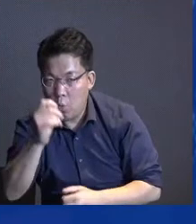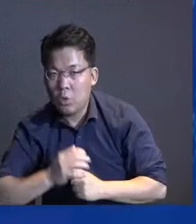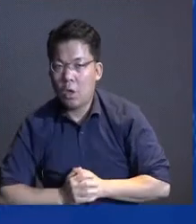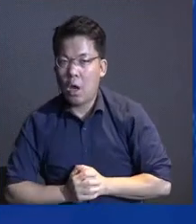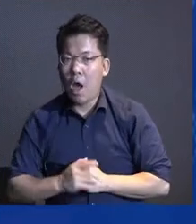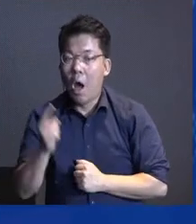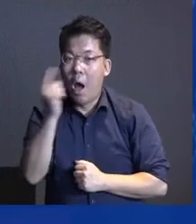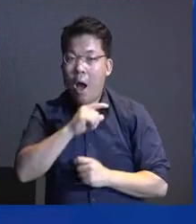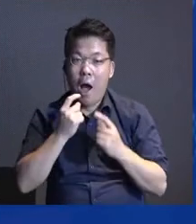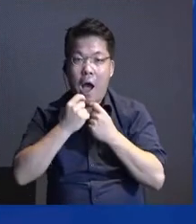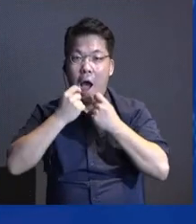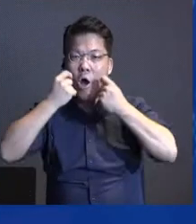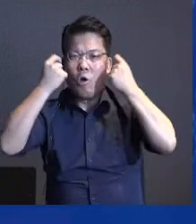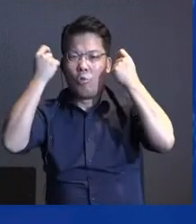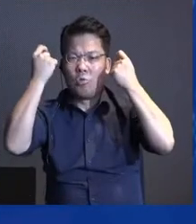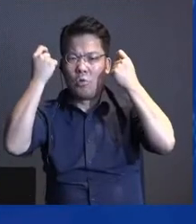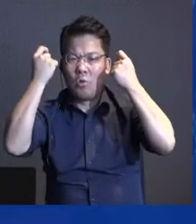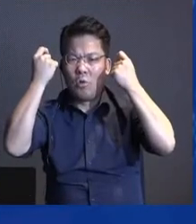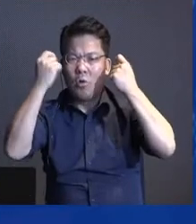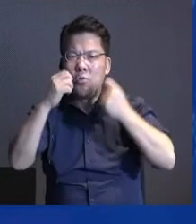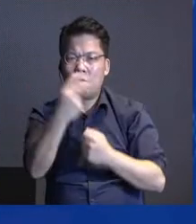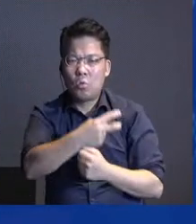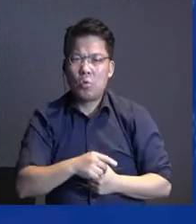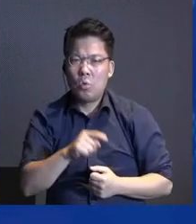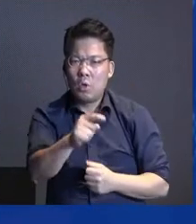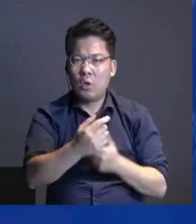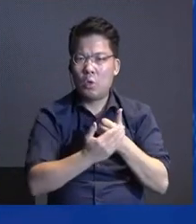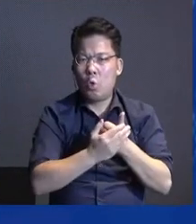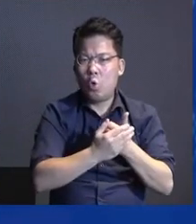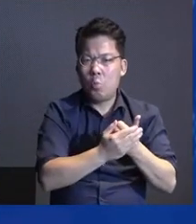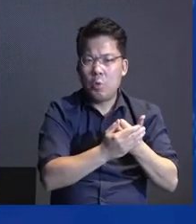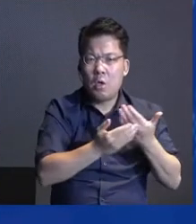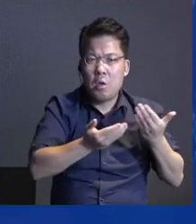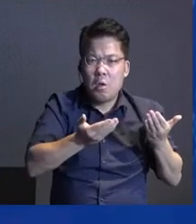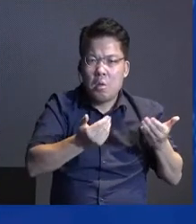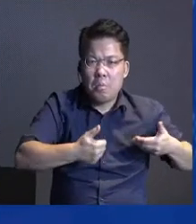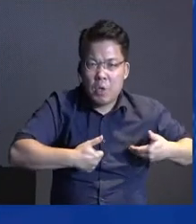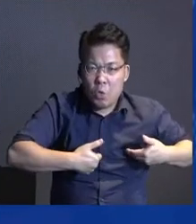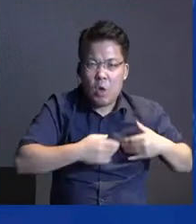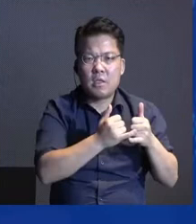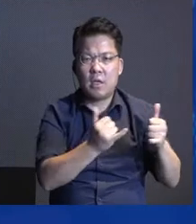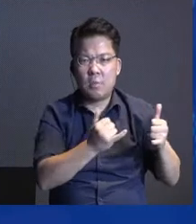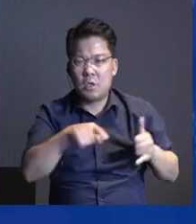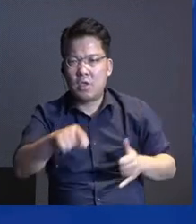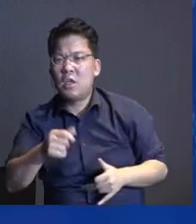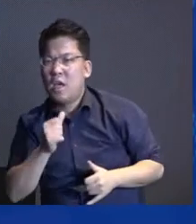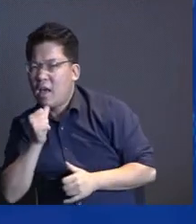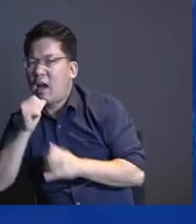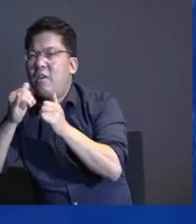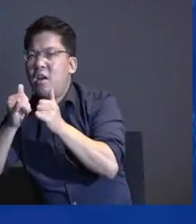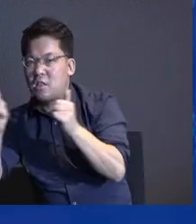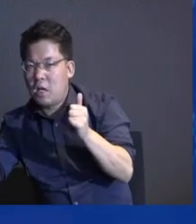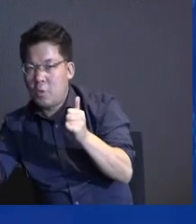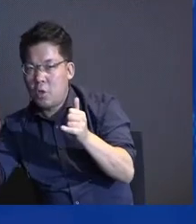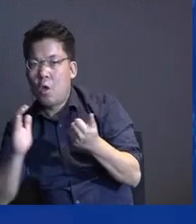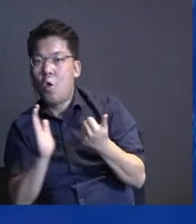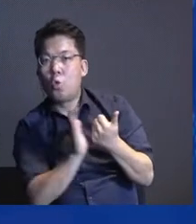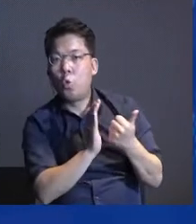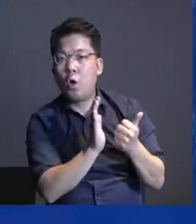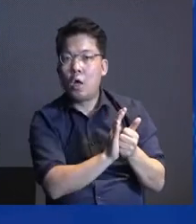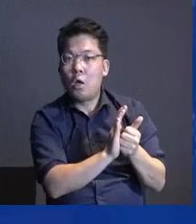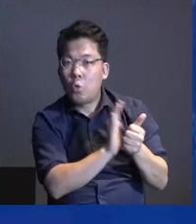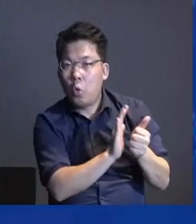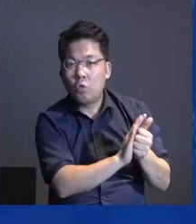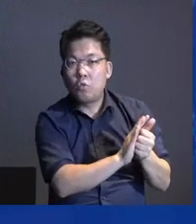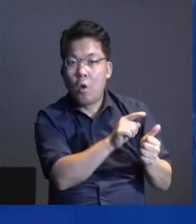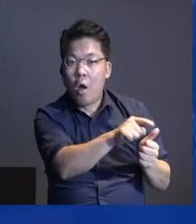I feel like older people are contributors. Working together, we learn a lot and have a lot of fun.